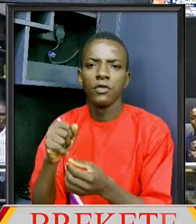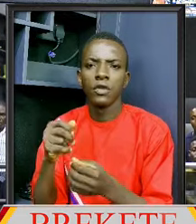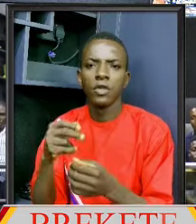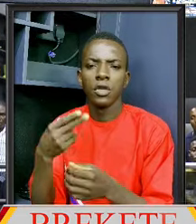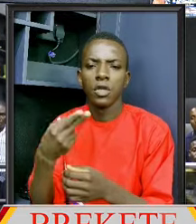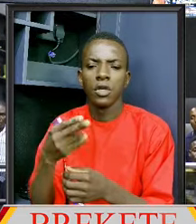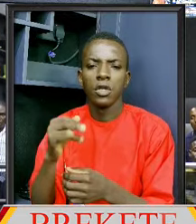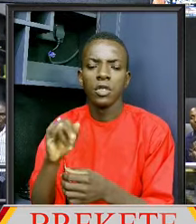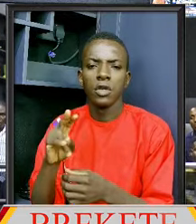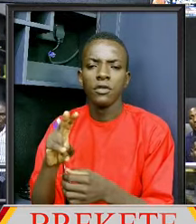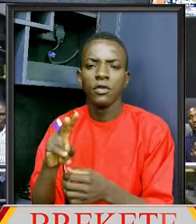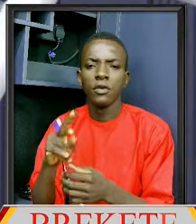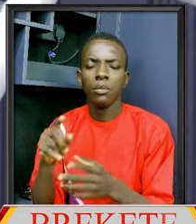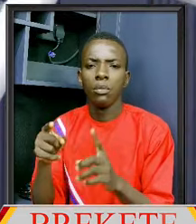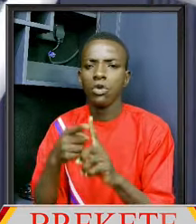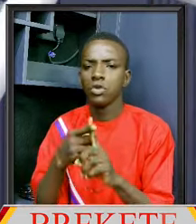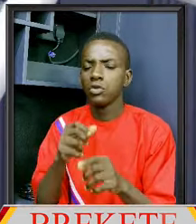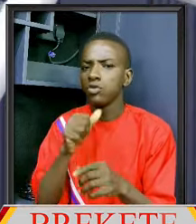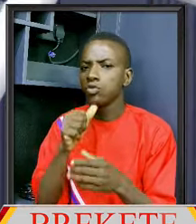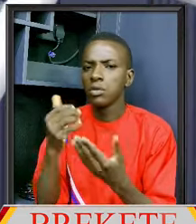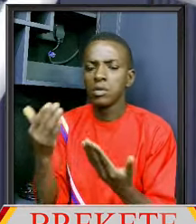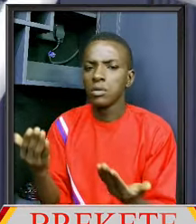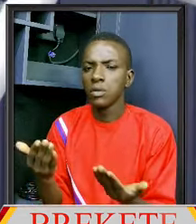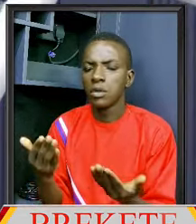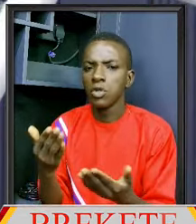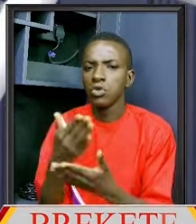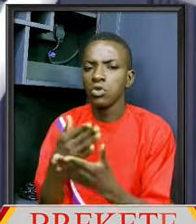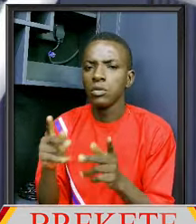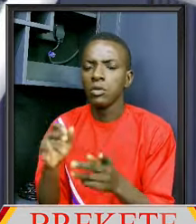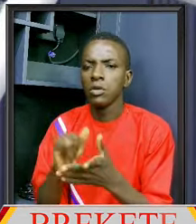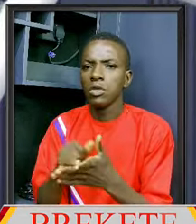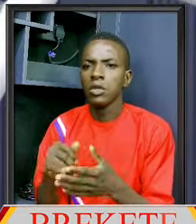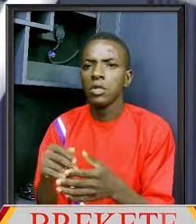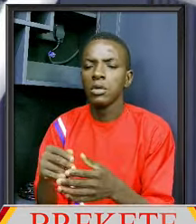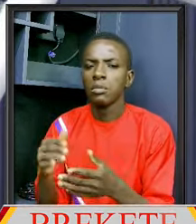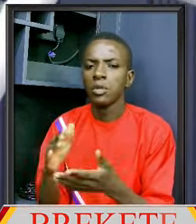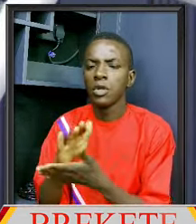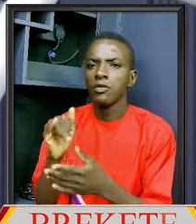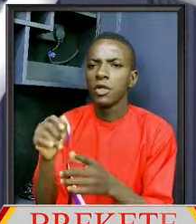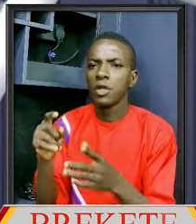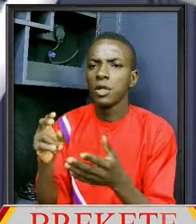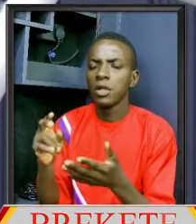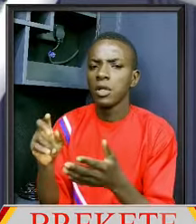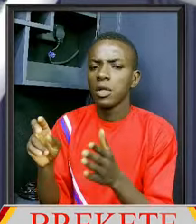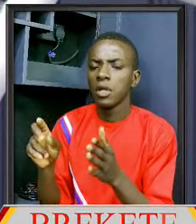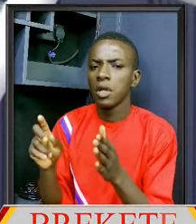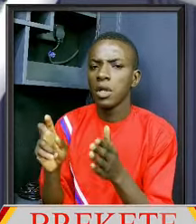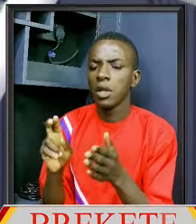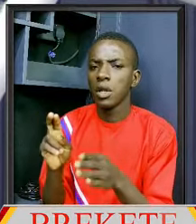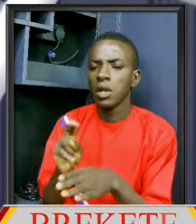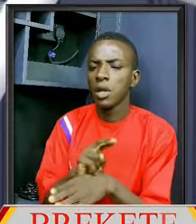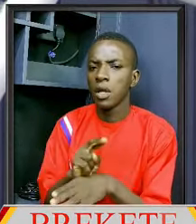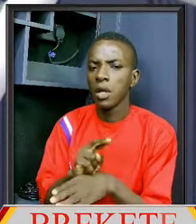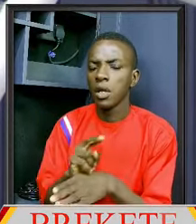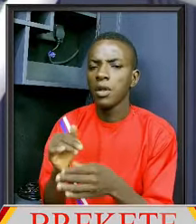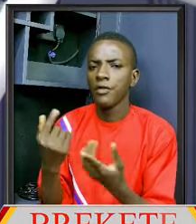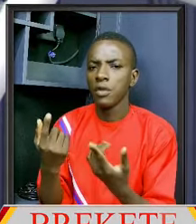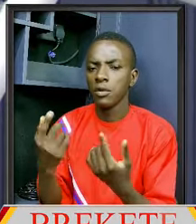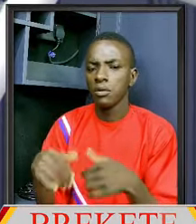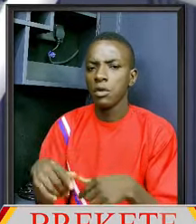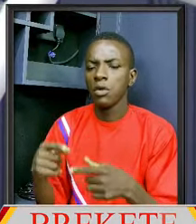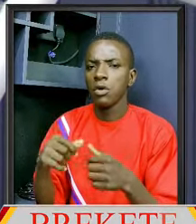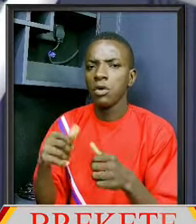they HIV positive, but they know they. Or some people will believe say then they negative, but then they. When we come back, we